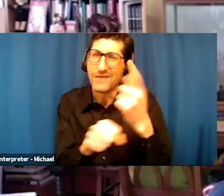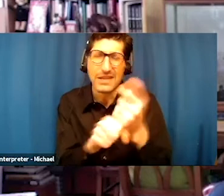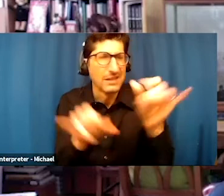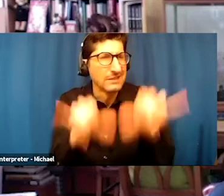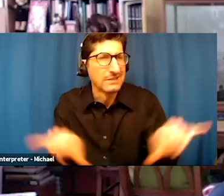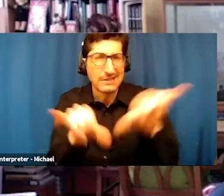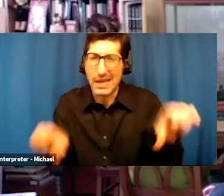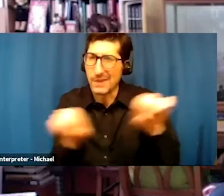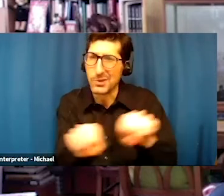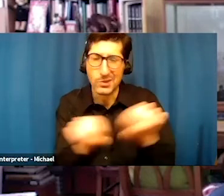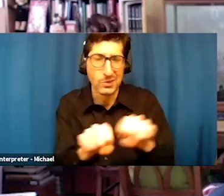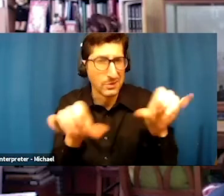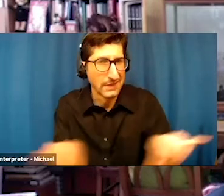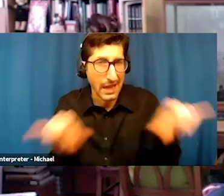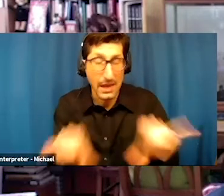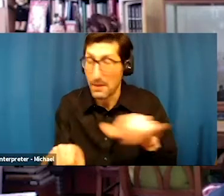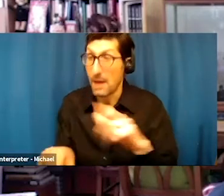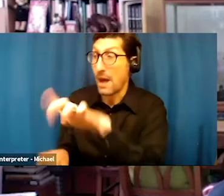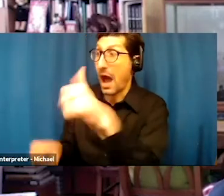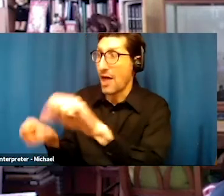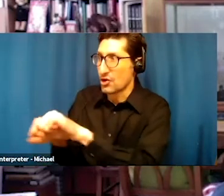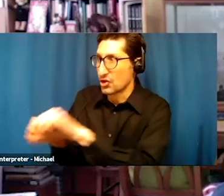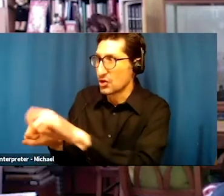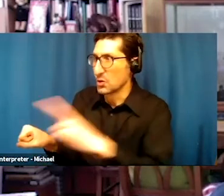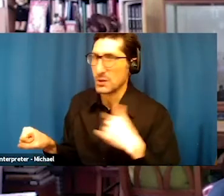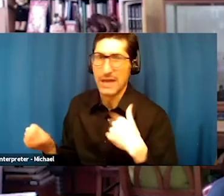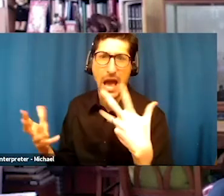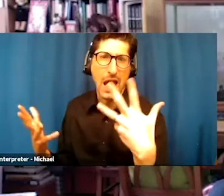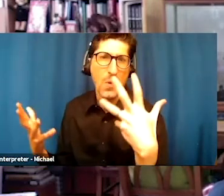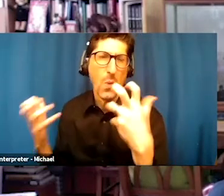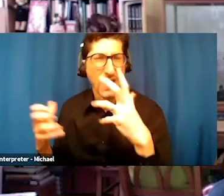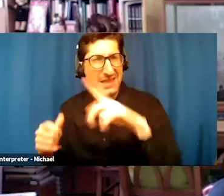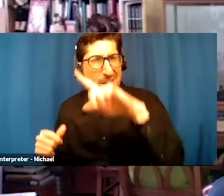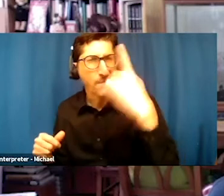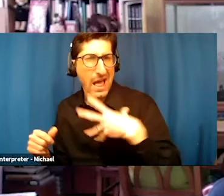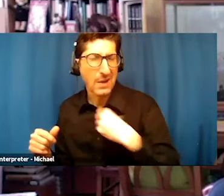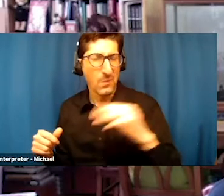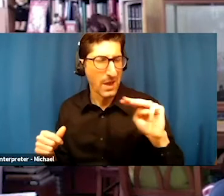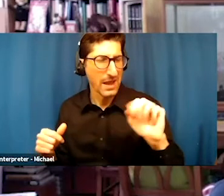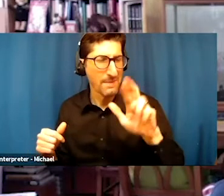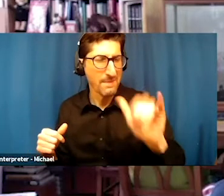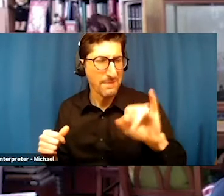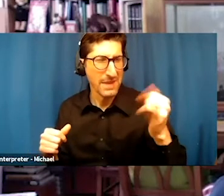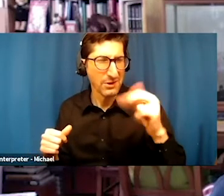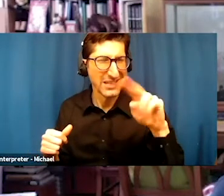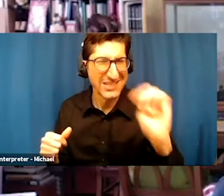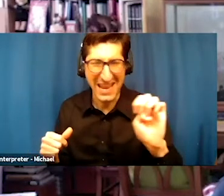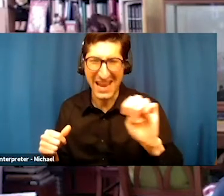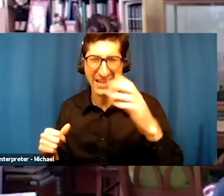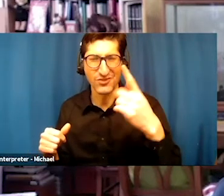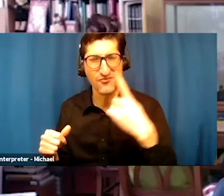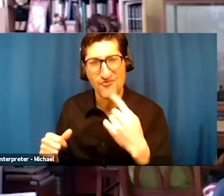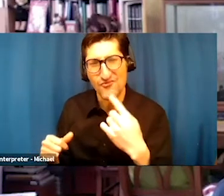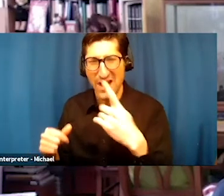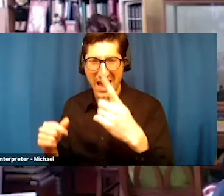I'd moon over the patent leather Mary Janes, the red ball jets, the sandals with those teensy little straps, even as